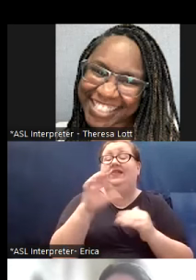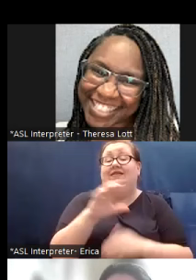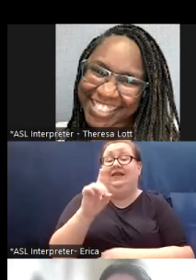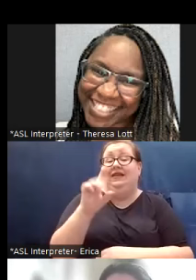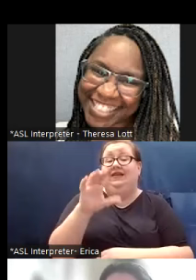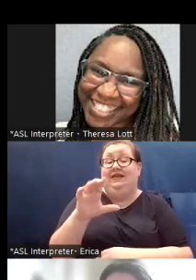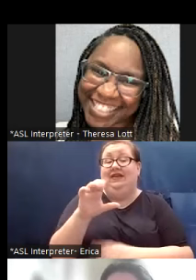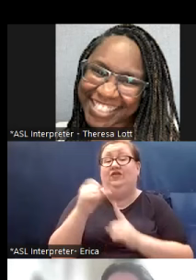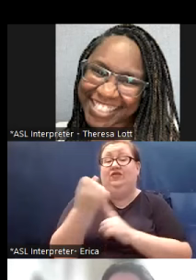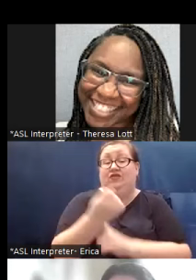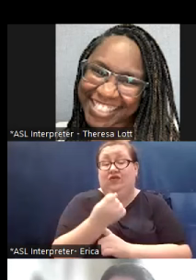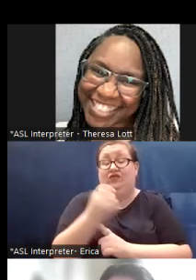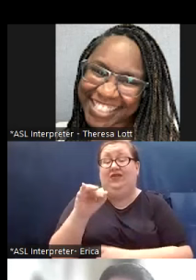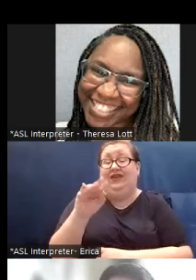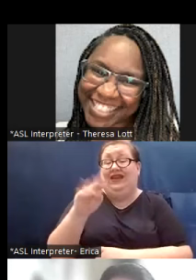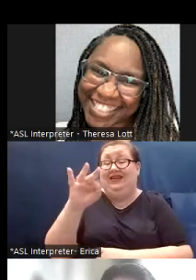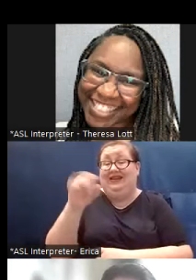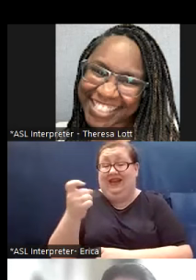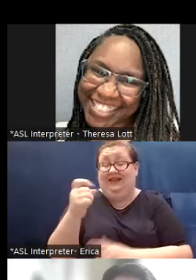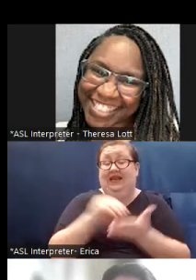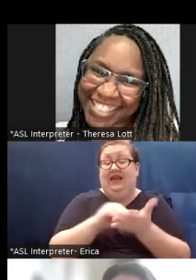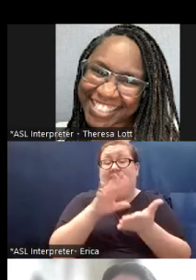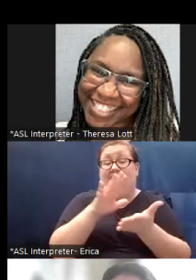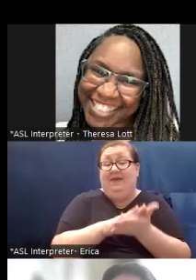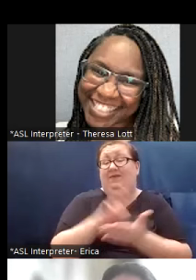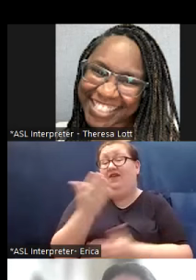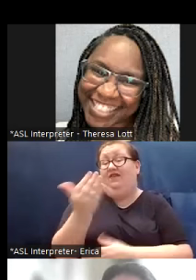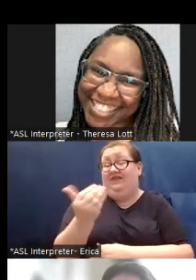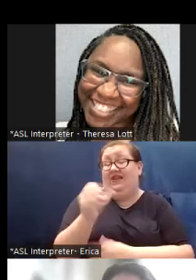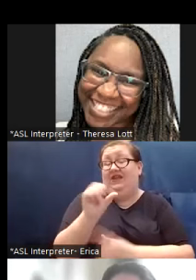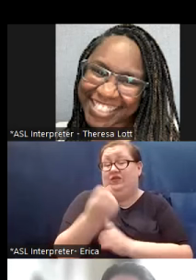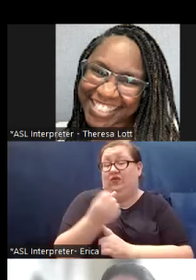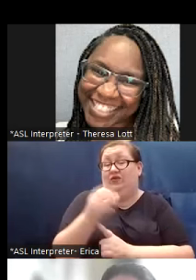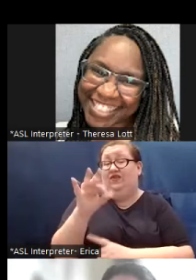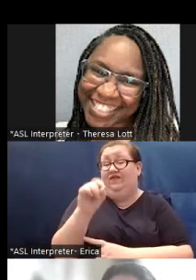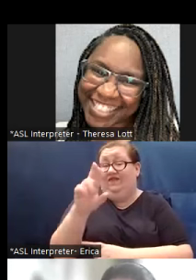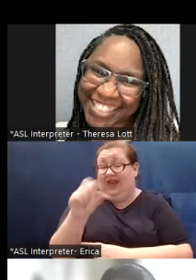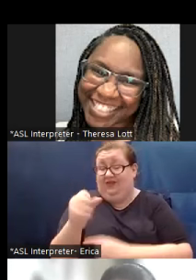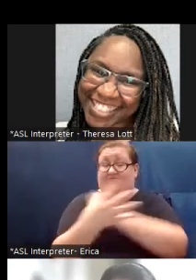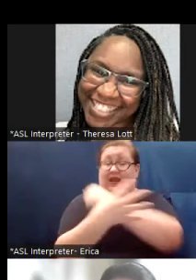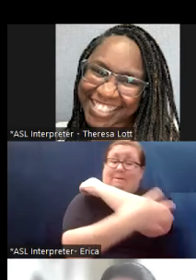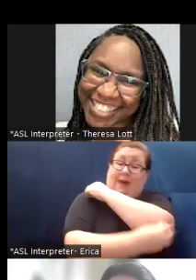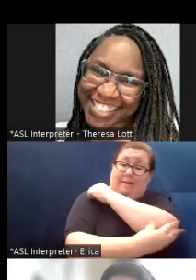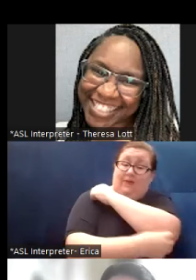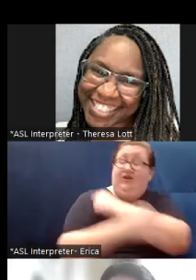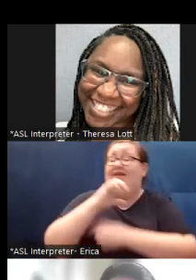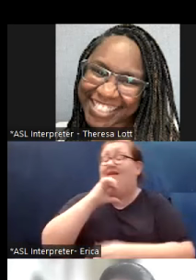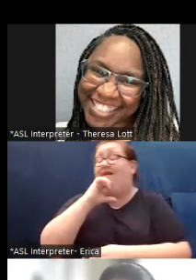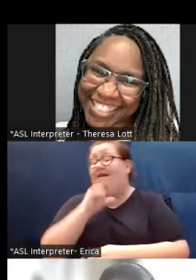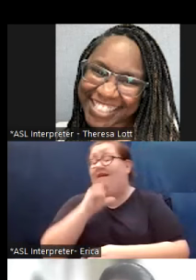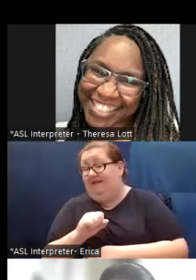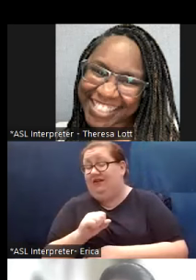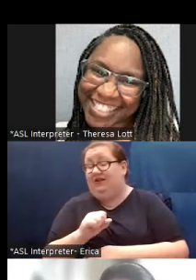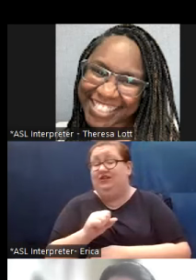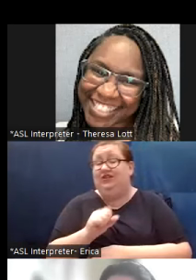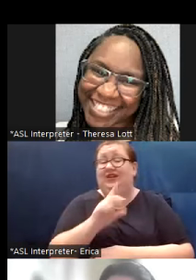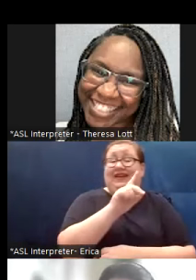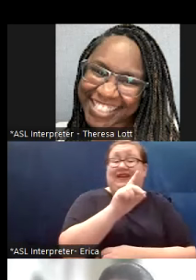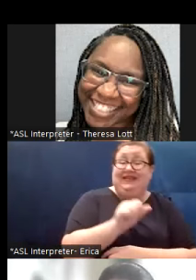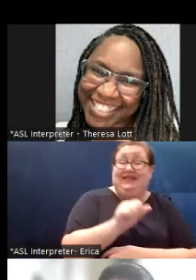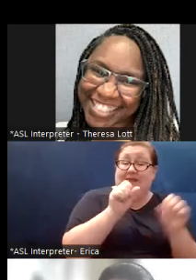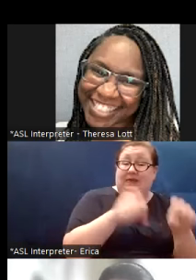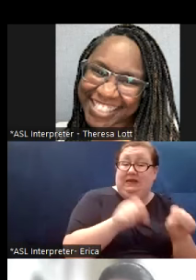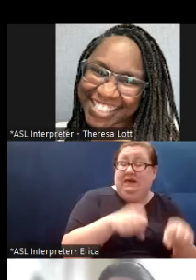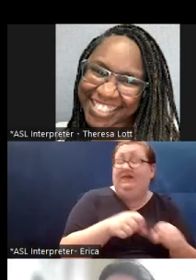here is based on 15 social factors, including things like poverty, age, disability prevalence,